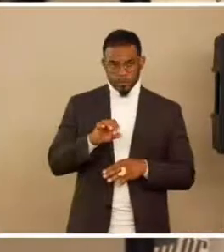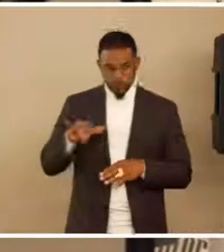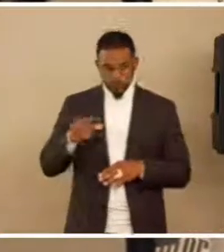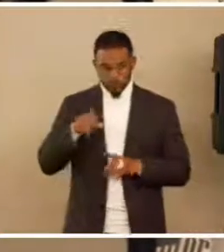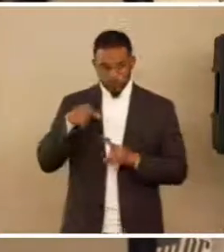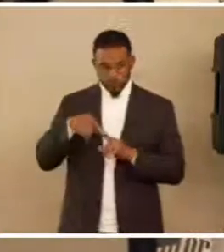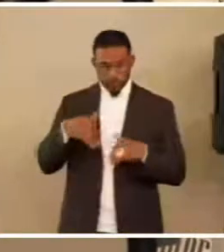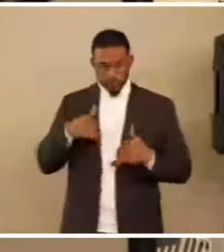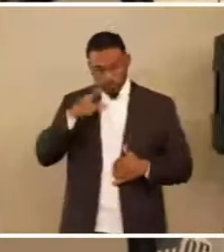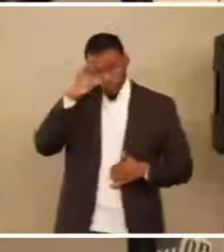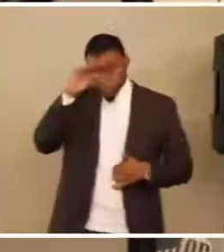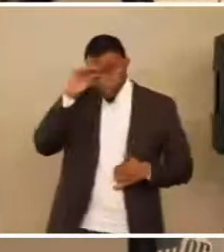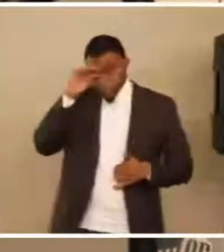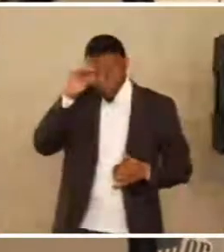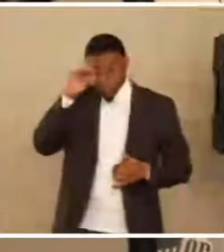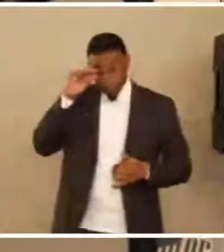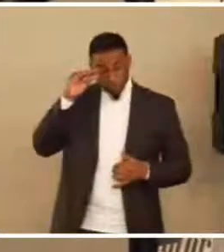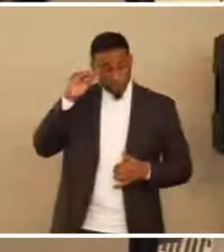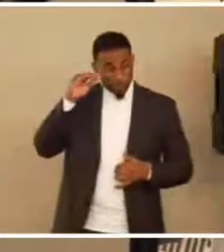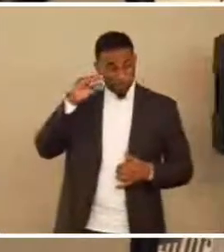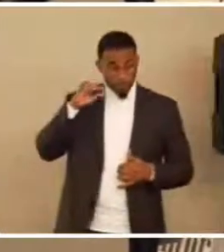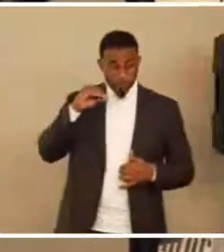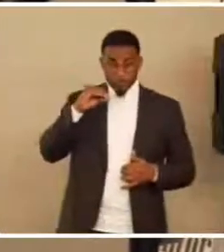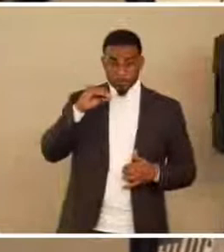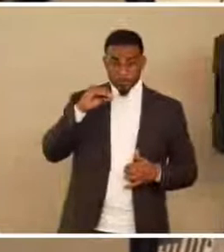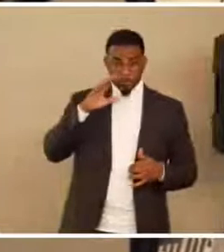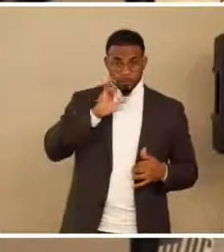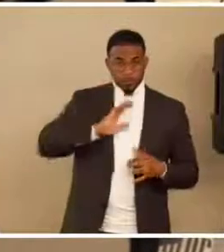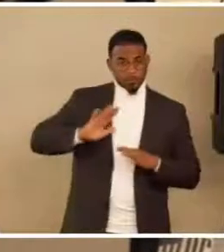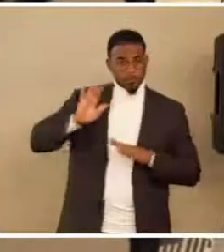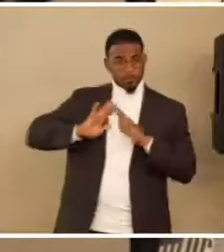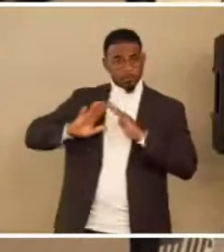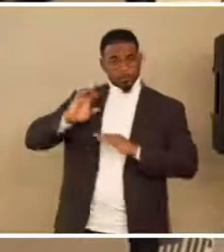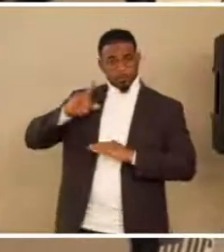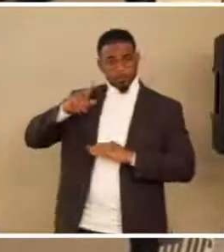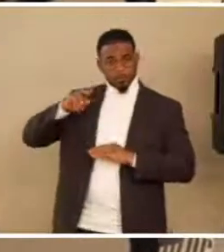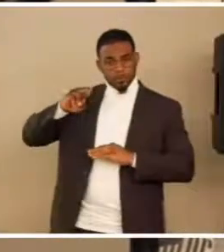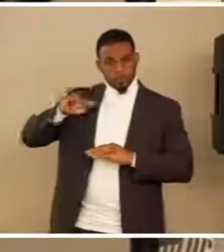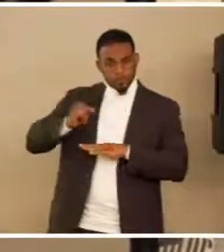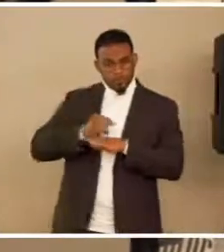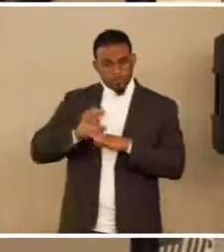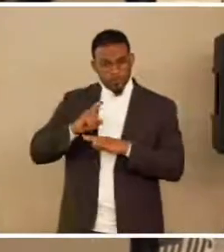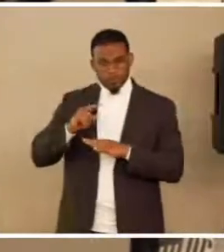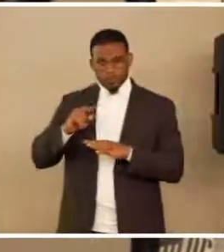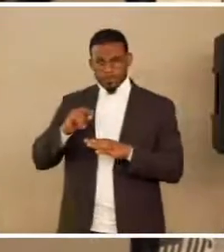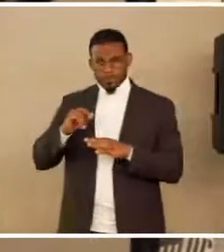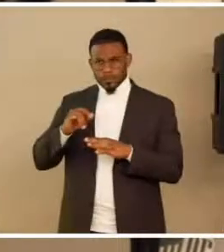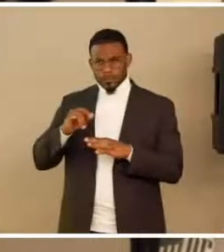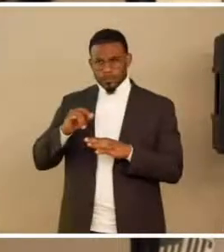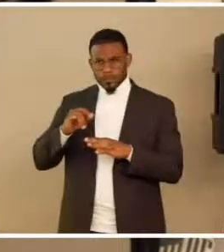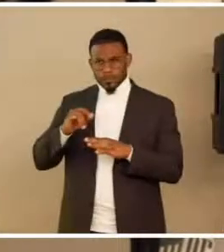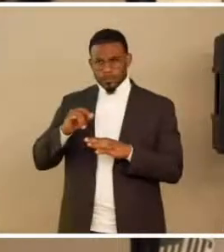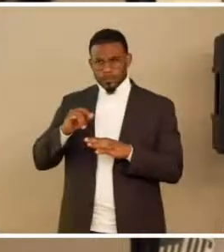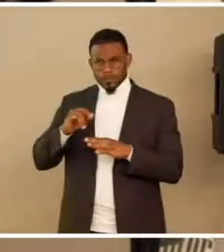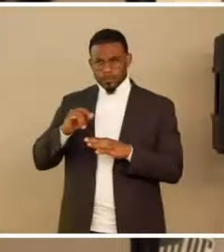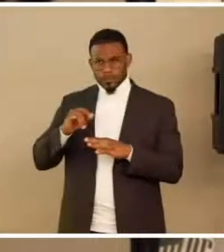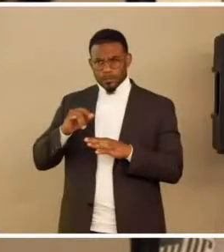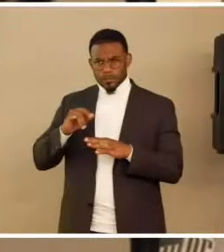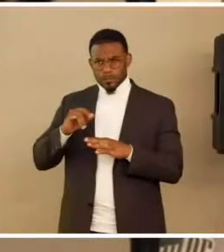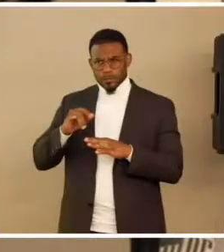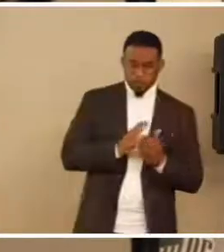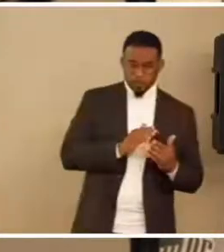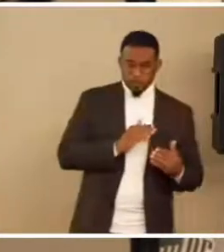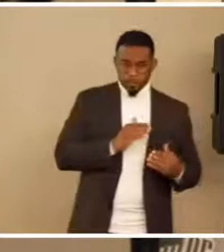about a young boy in colonial, island, one of the islands it doesn't say, but his rite